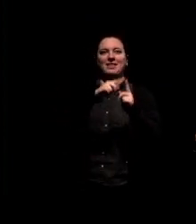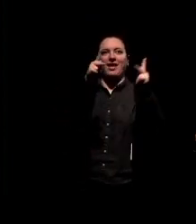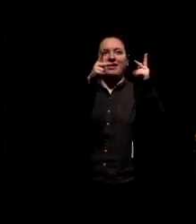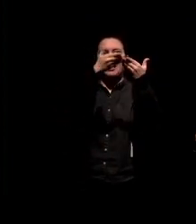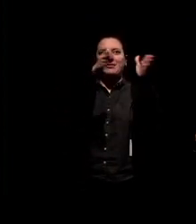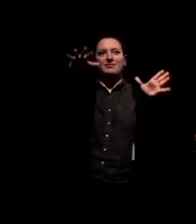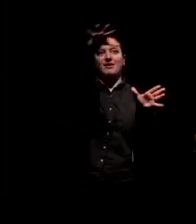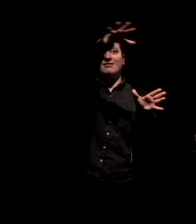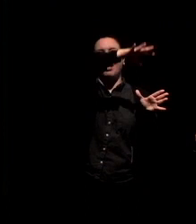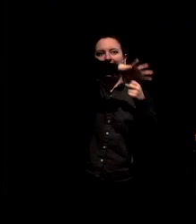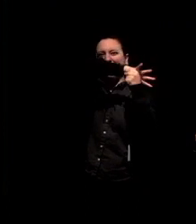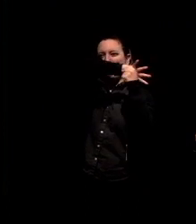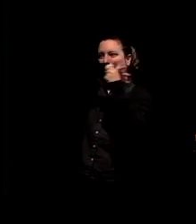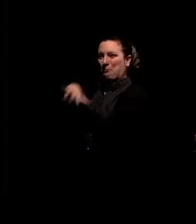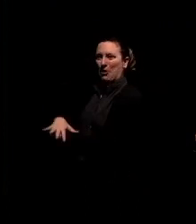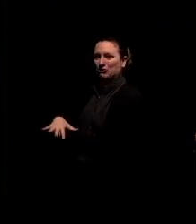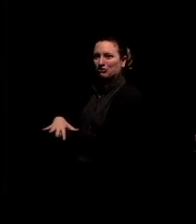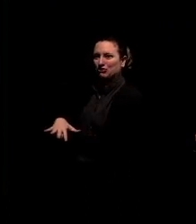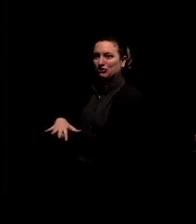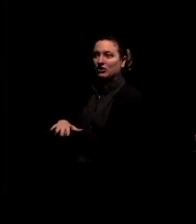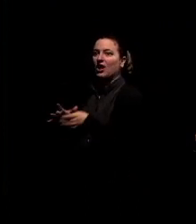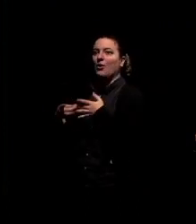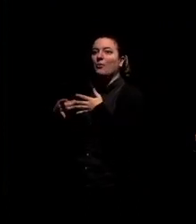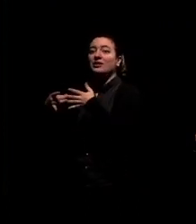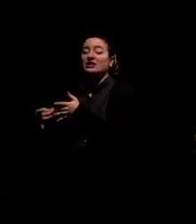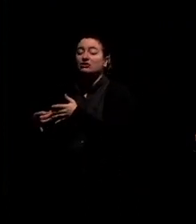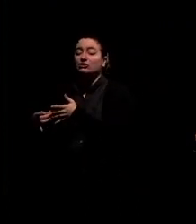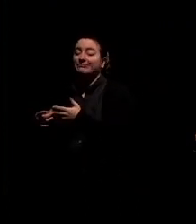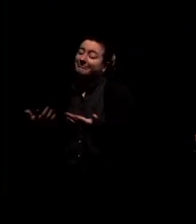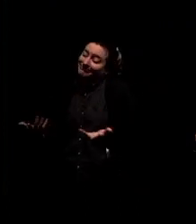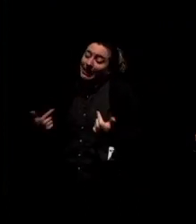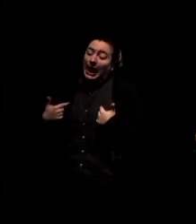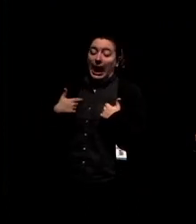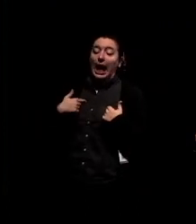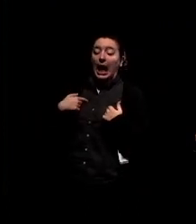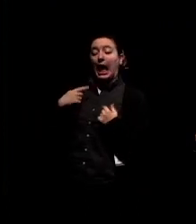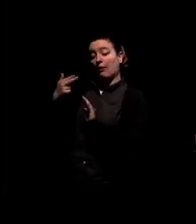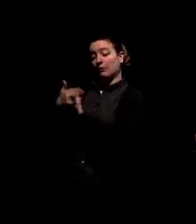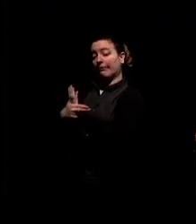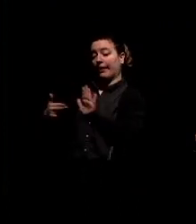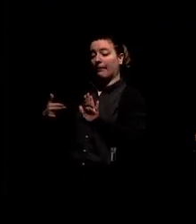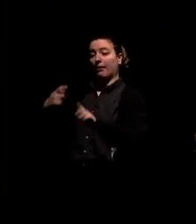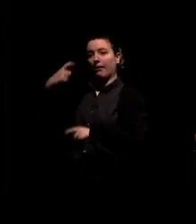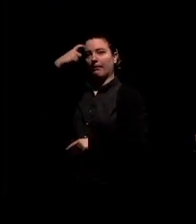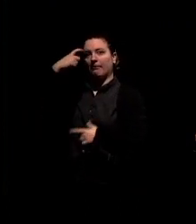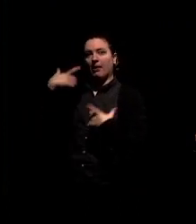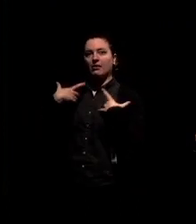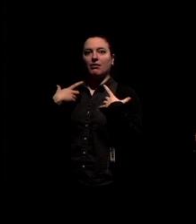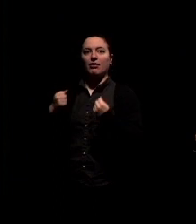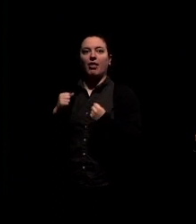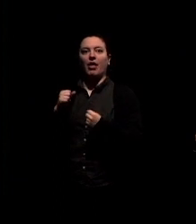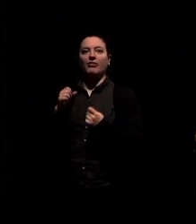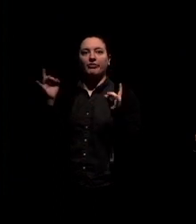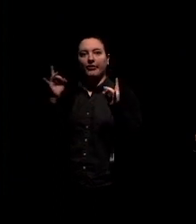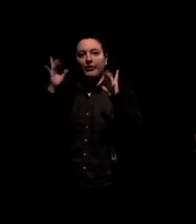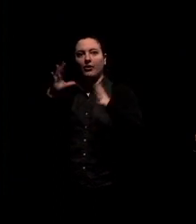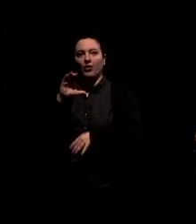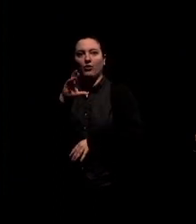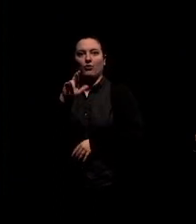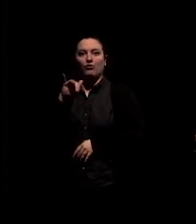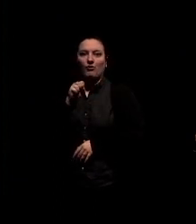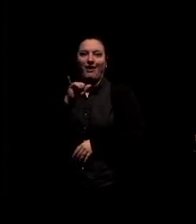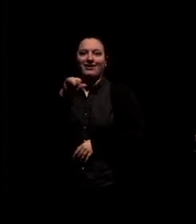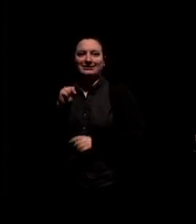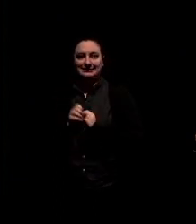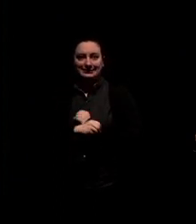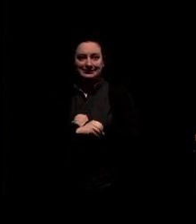people, myself, would say is a mental health crisis in our community, especially as it relates to young people. And as